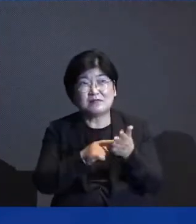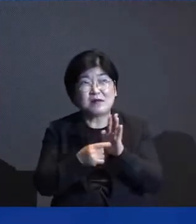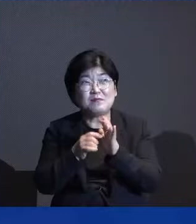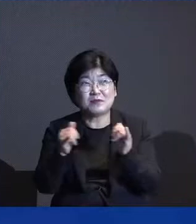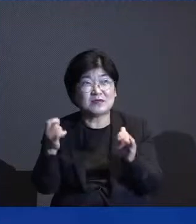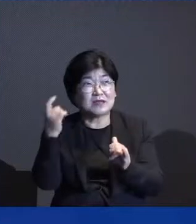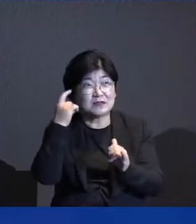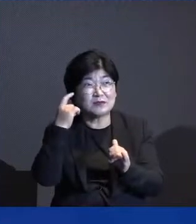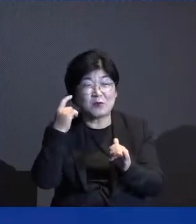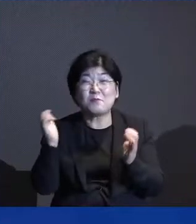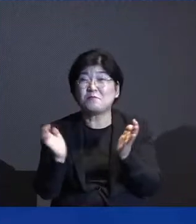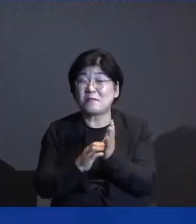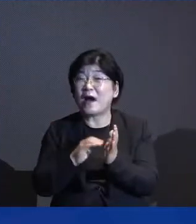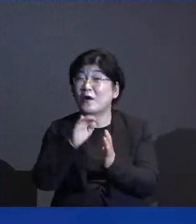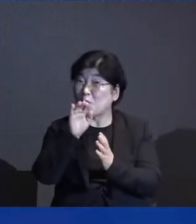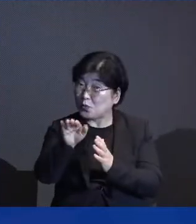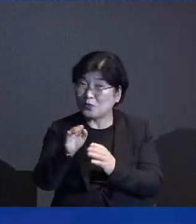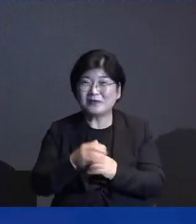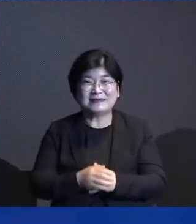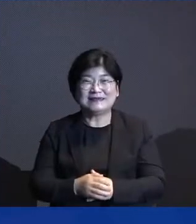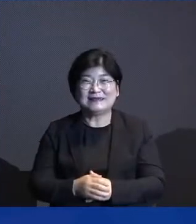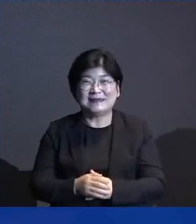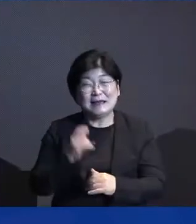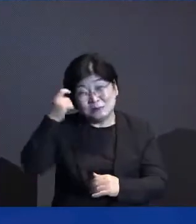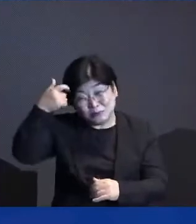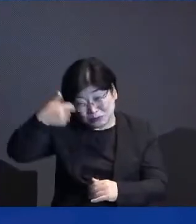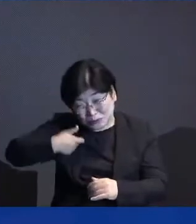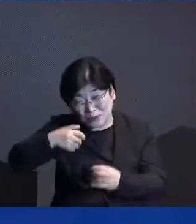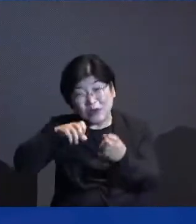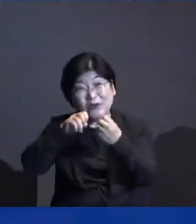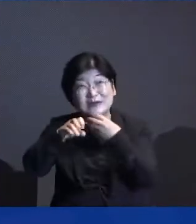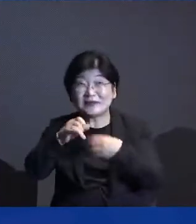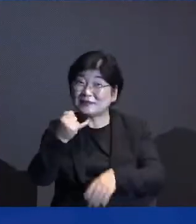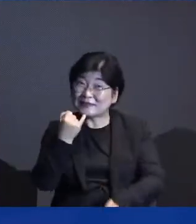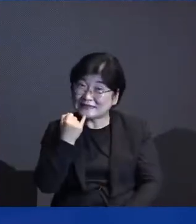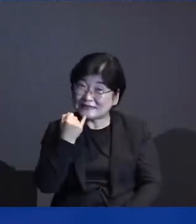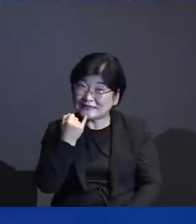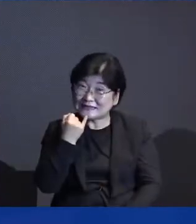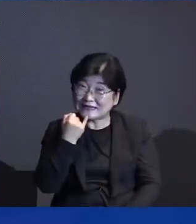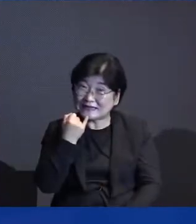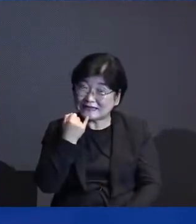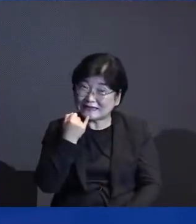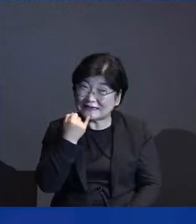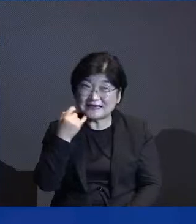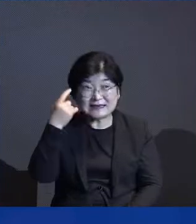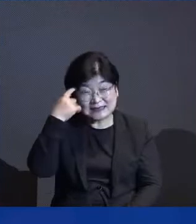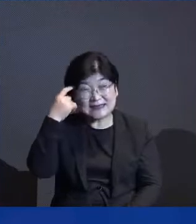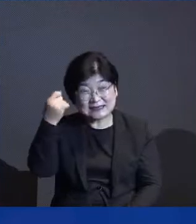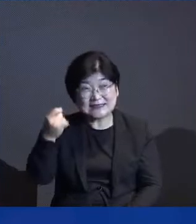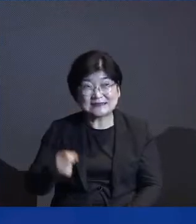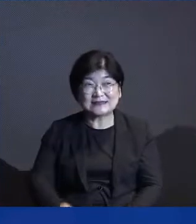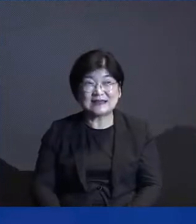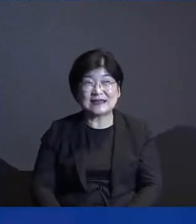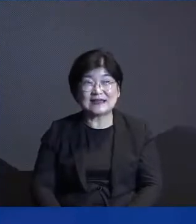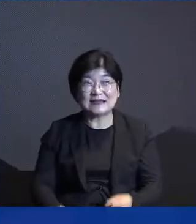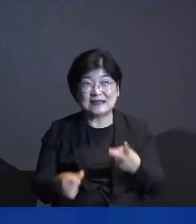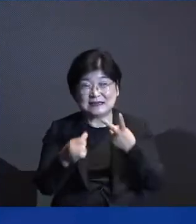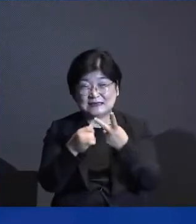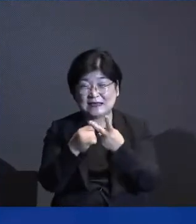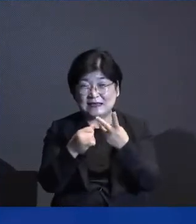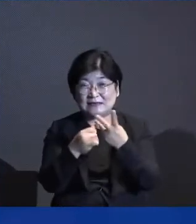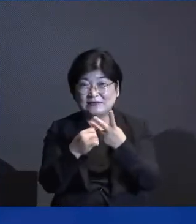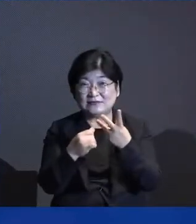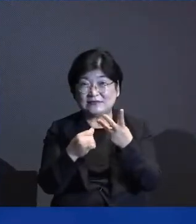learn from the last presenter, and then we can have a questions and answer session at the end of the